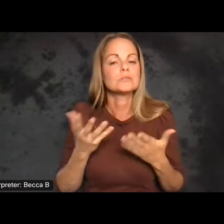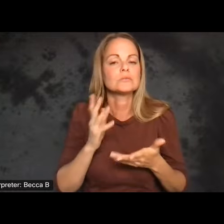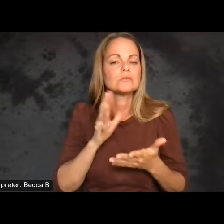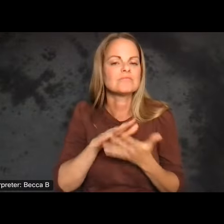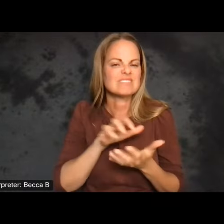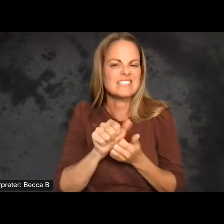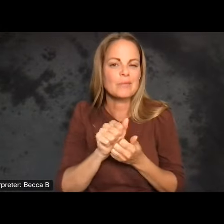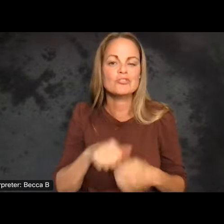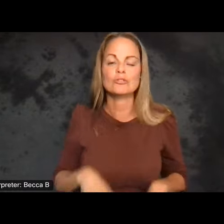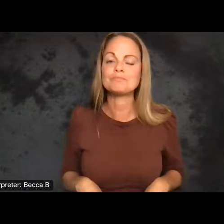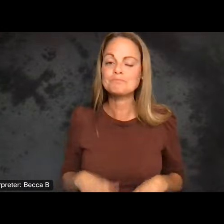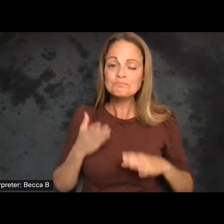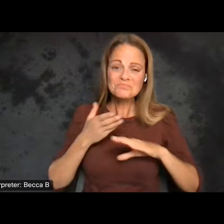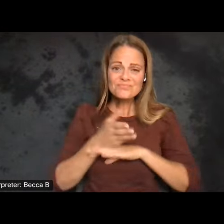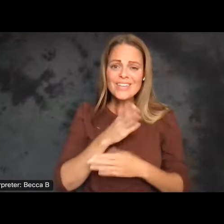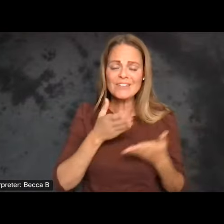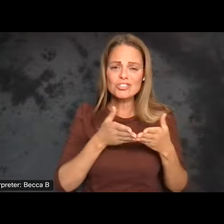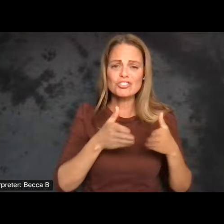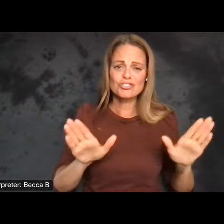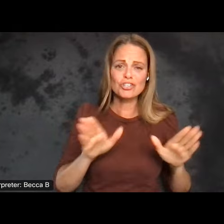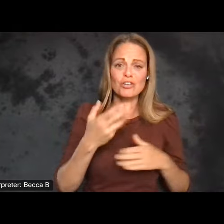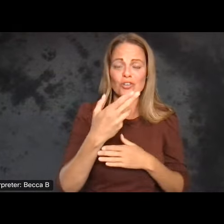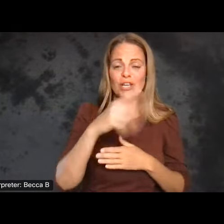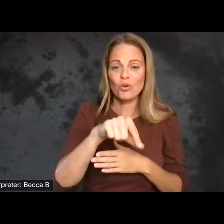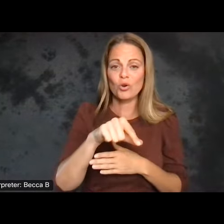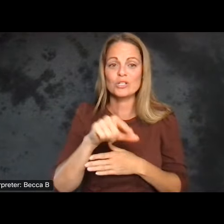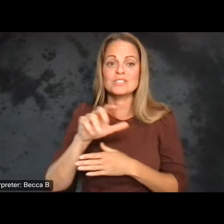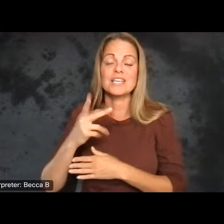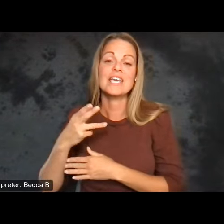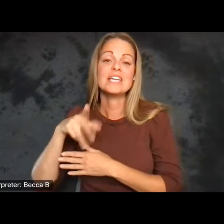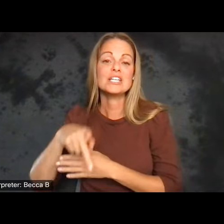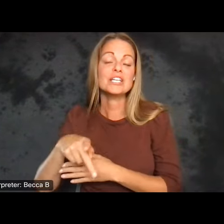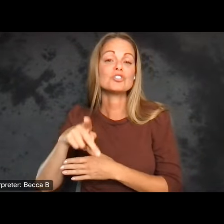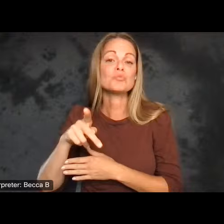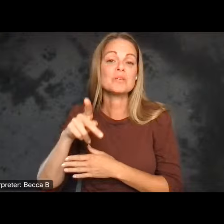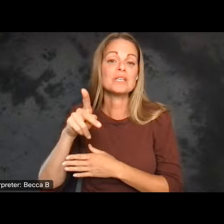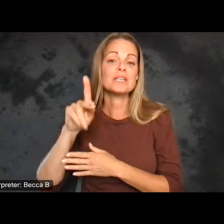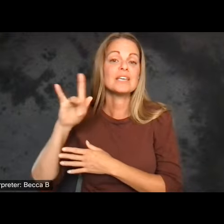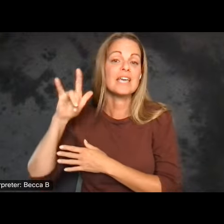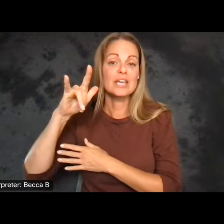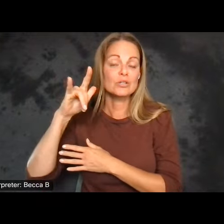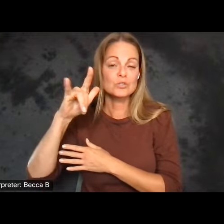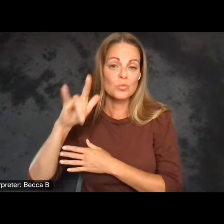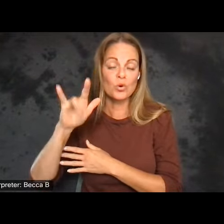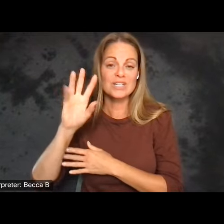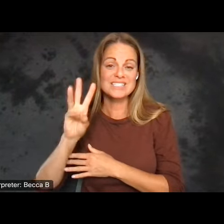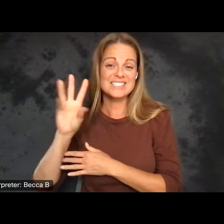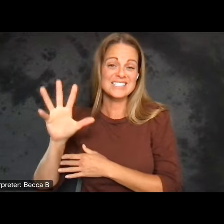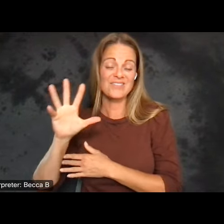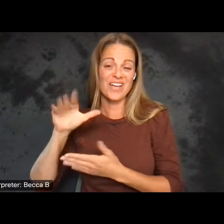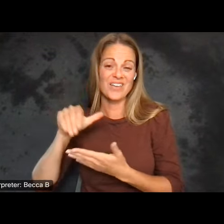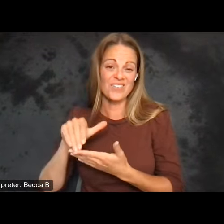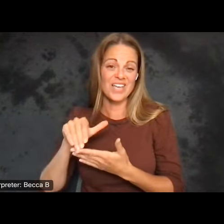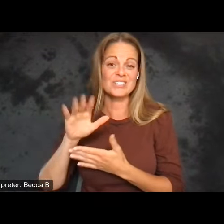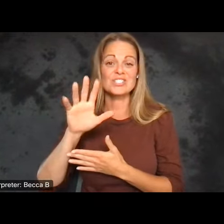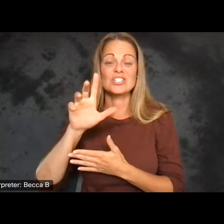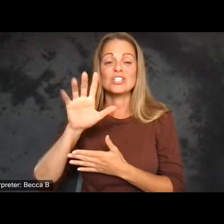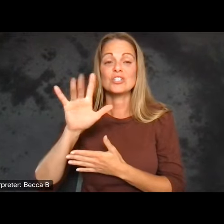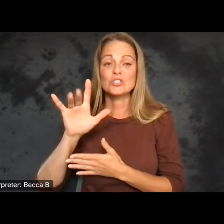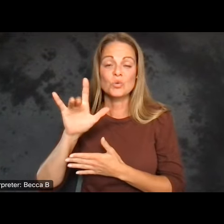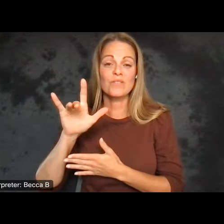After the general headquarters, we have the KHP Air Support Unit hangar, $65,000. The 2025 legislature